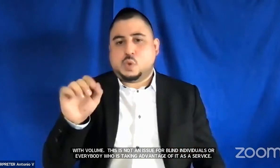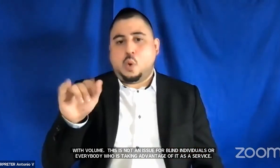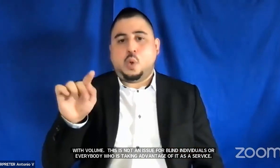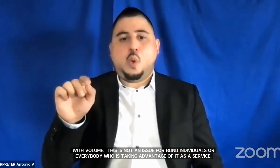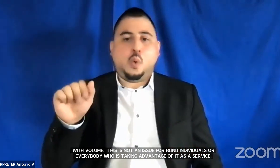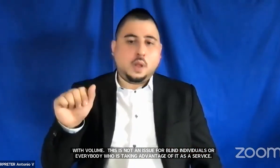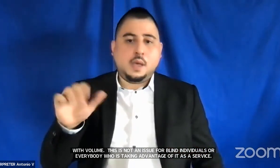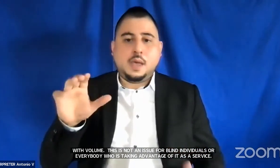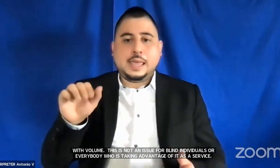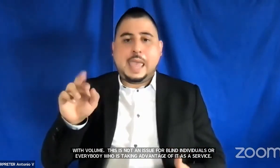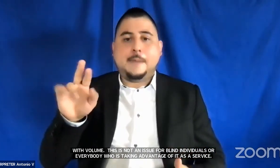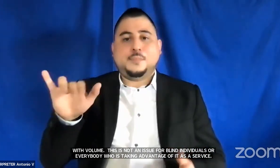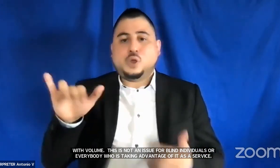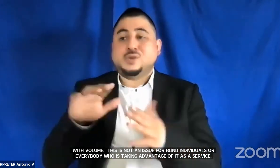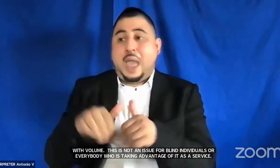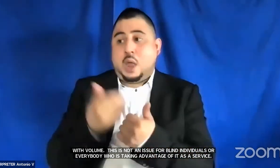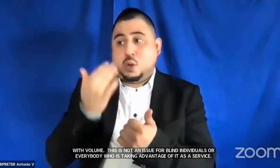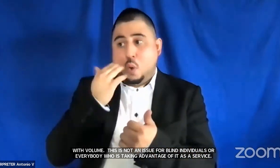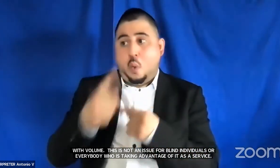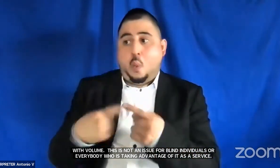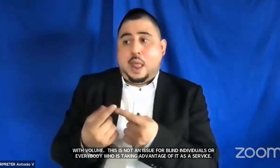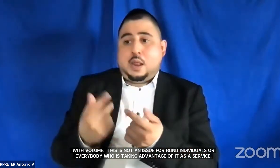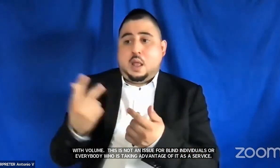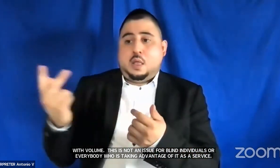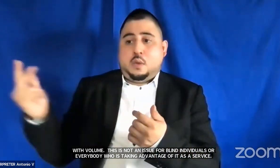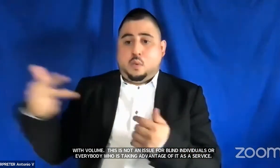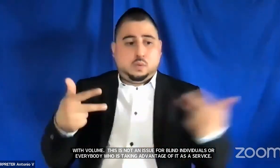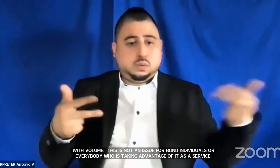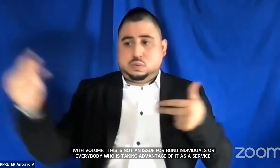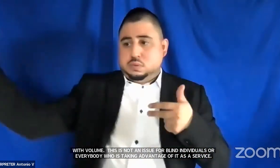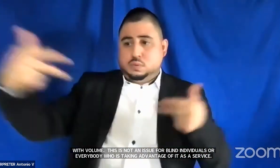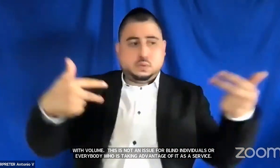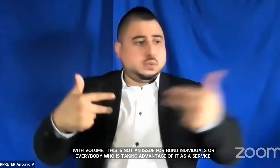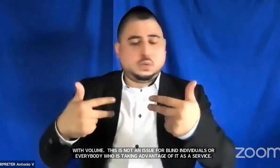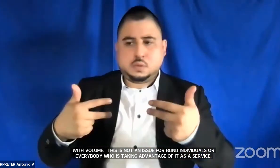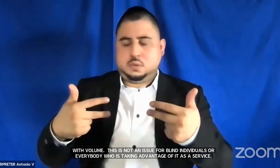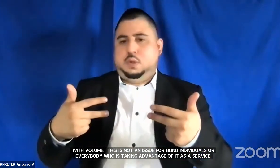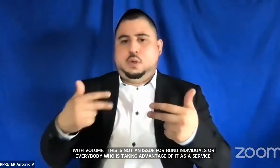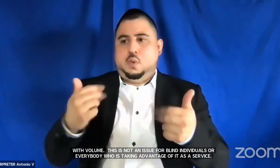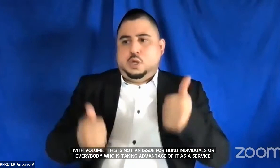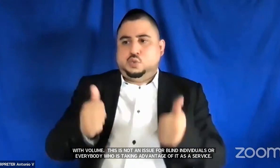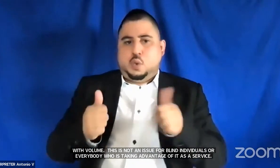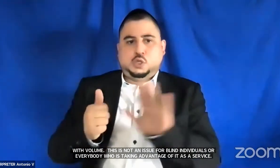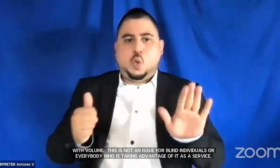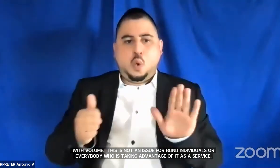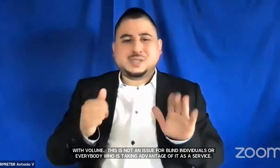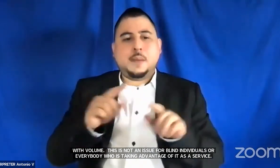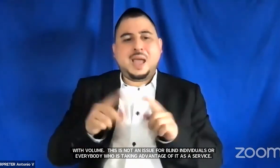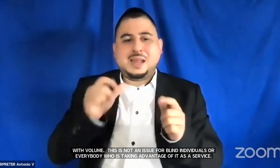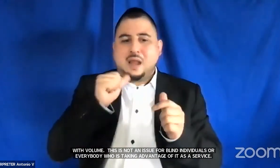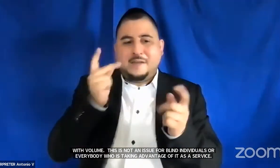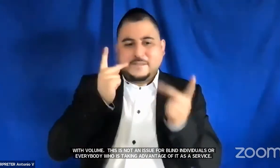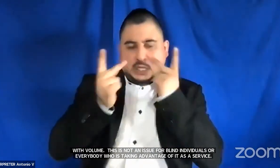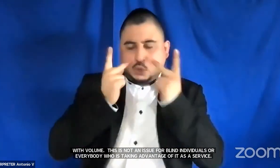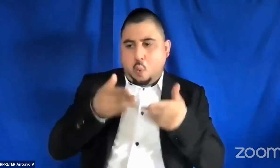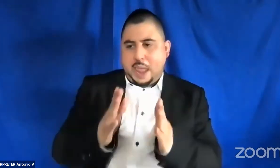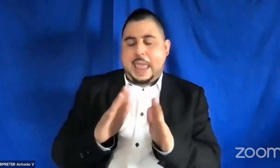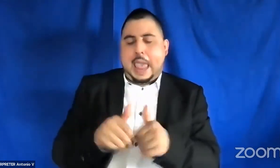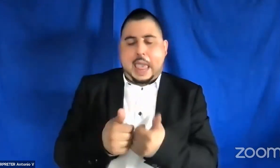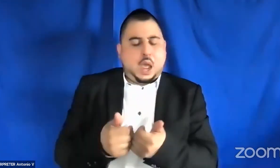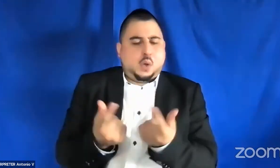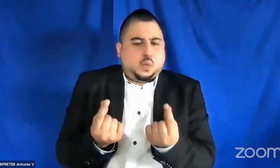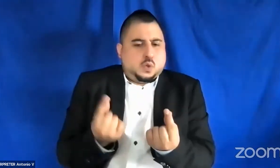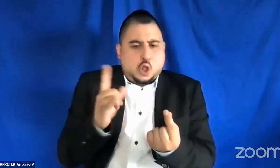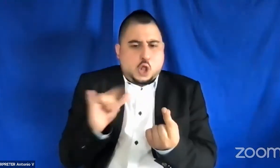Camrys. So how are you going to know when those 3 show up in your front door, which one is yours? So we talked about how could we do that in a non-visual fashion. So we talked about several